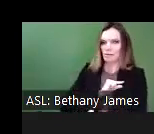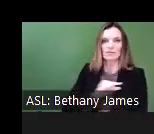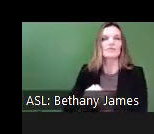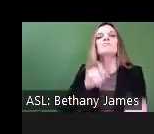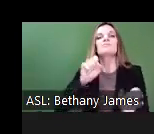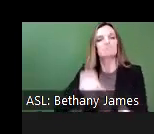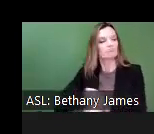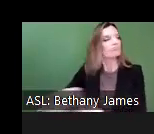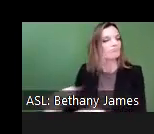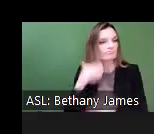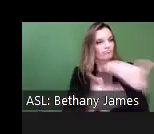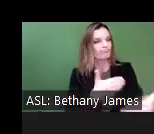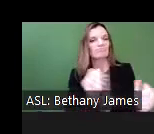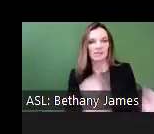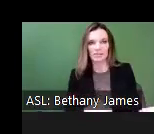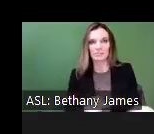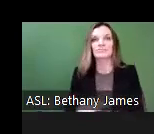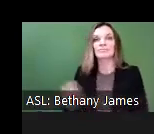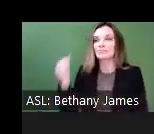conviction, the clock has restarted again.